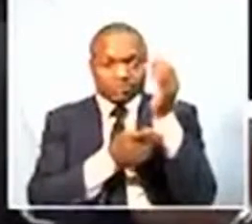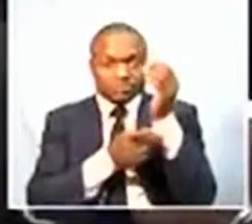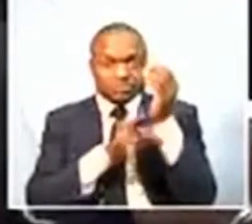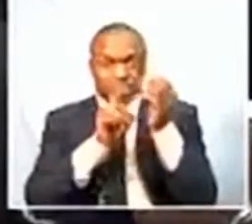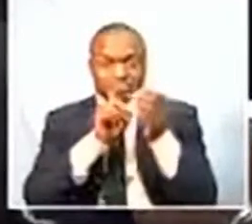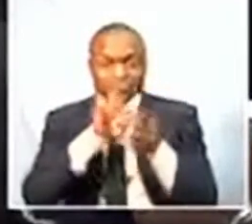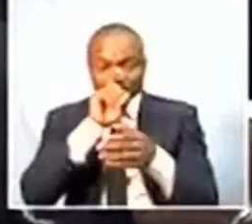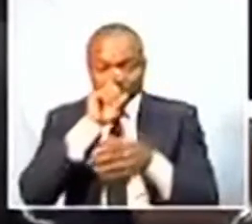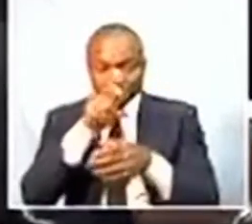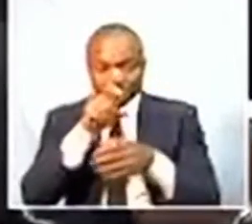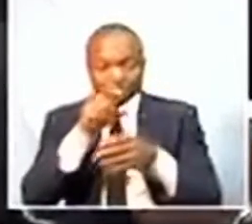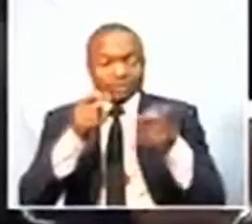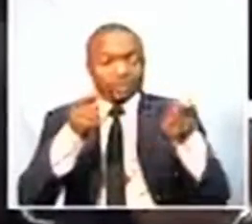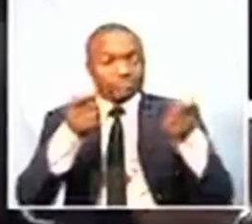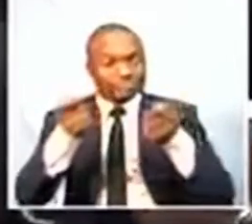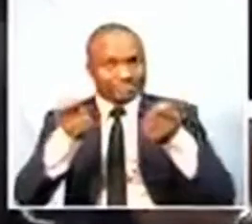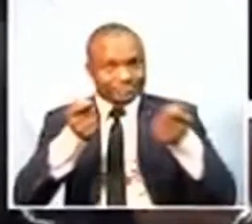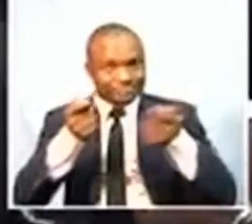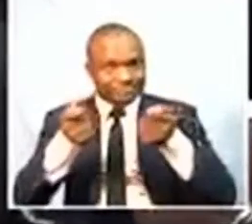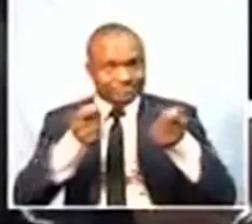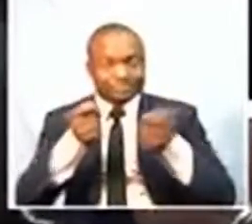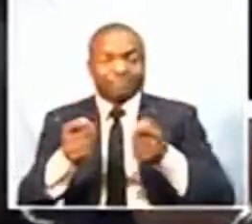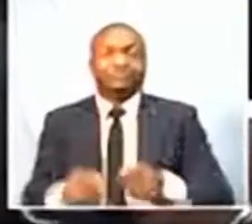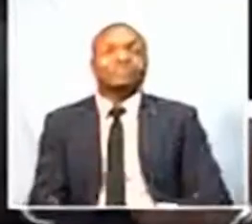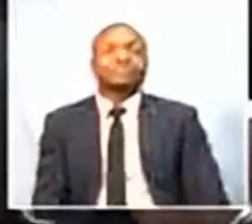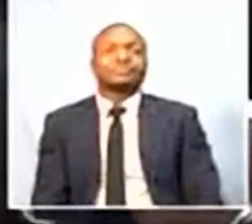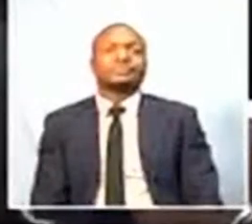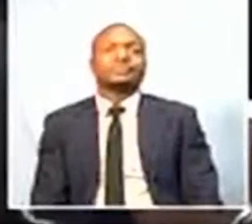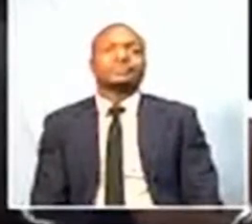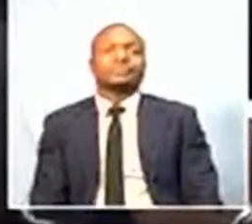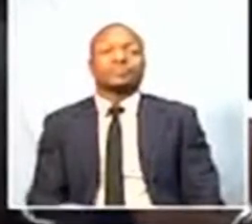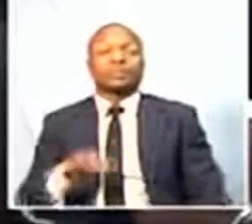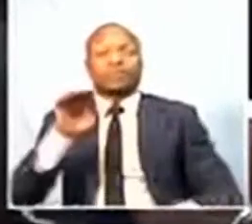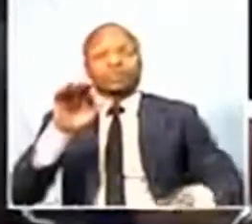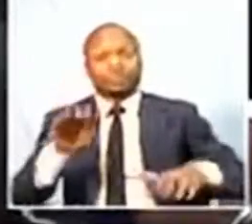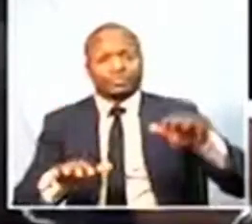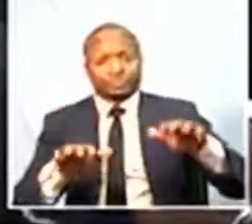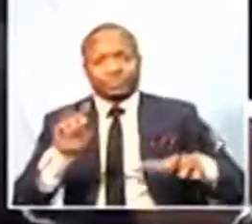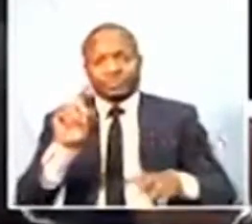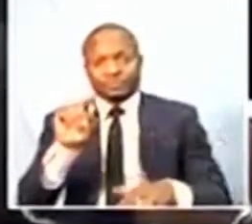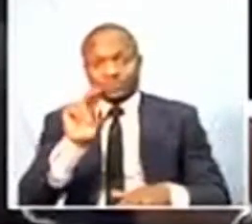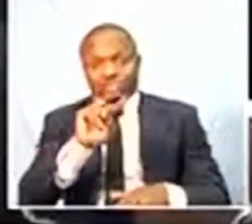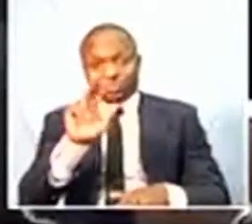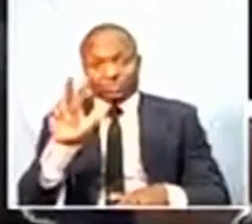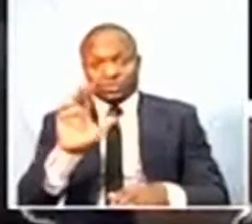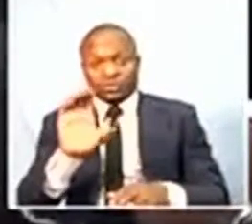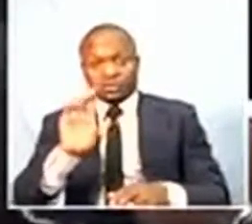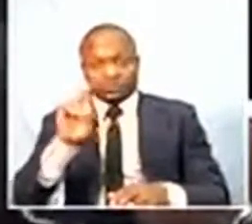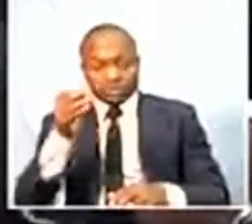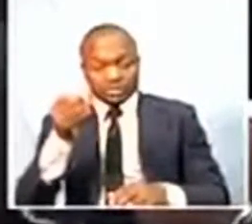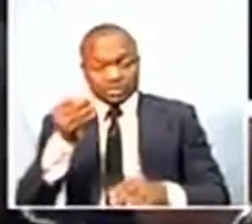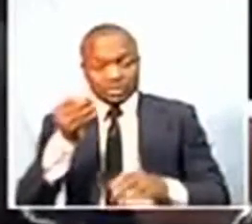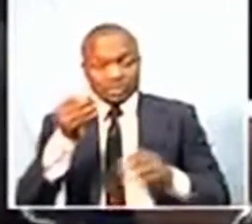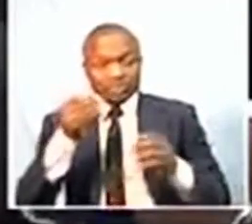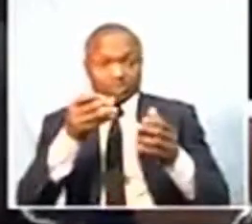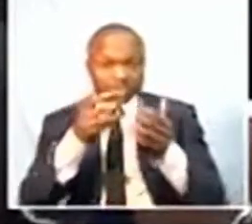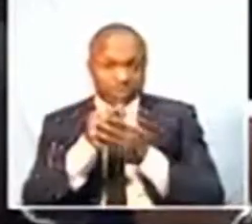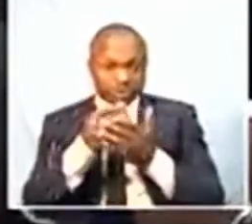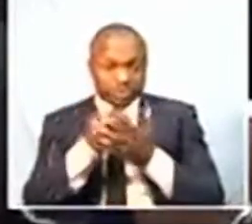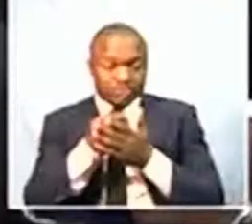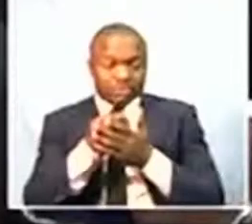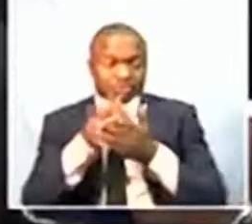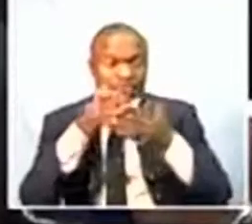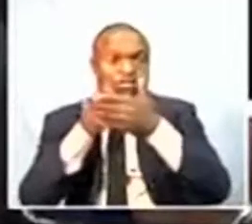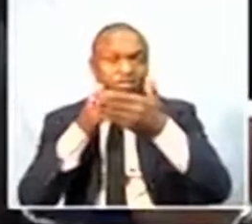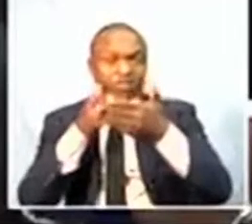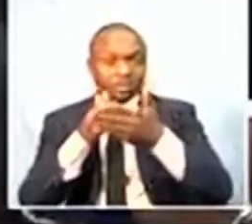insurance of motor vehicles. Further, the balance of the 2023 CDF funding against expenditure relates to